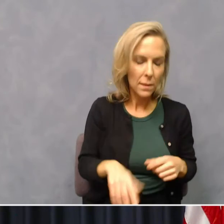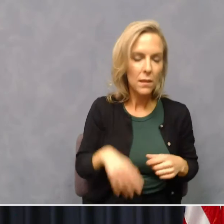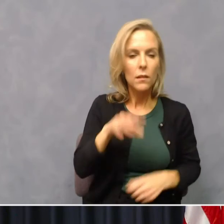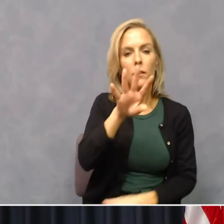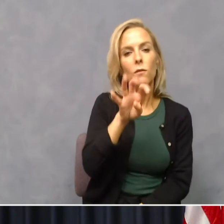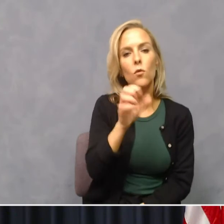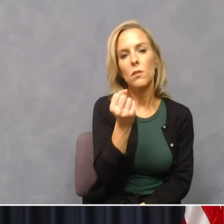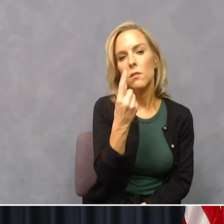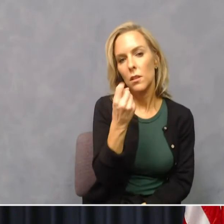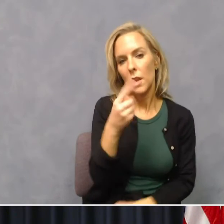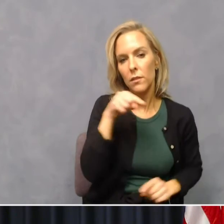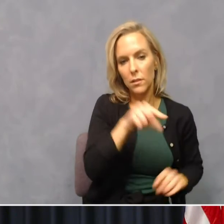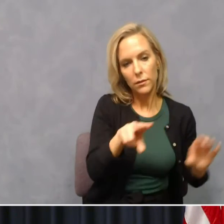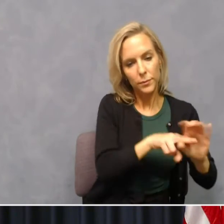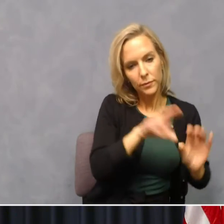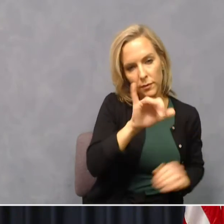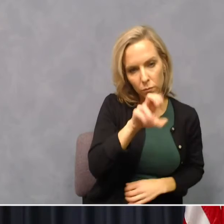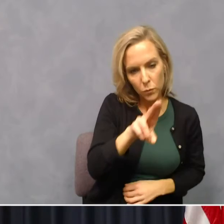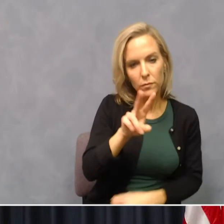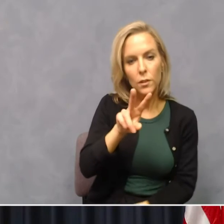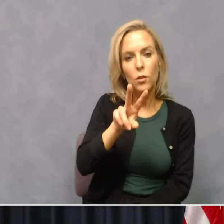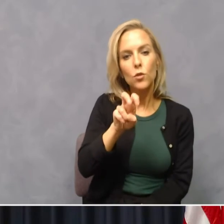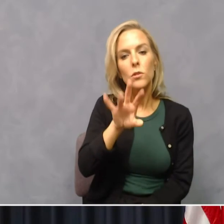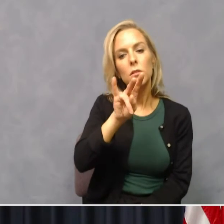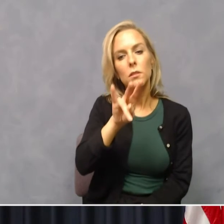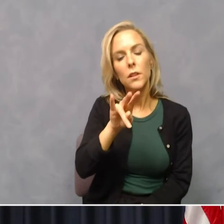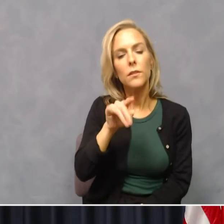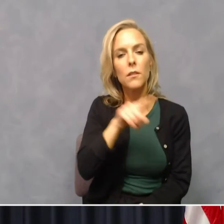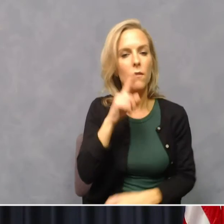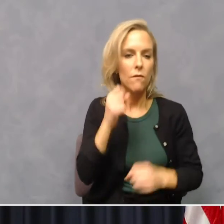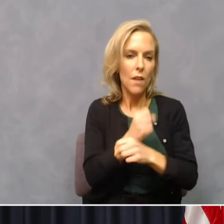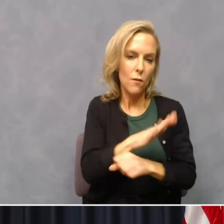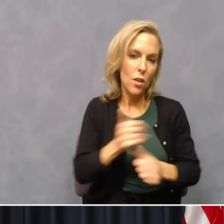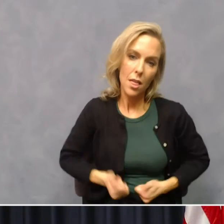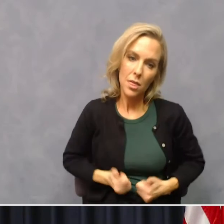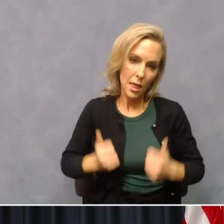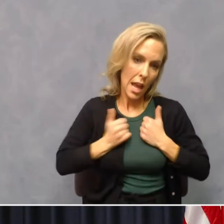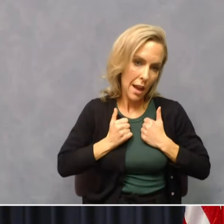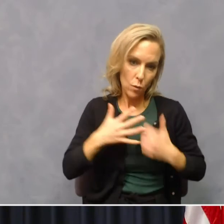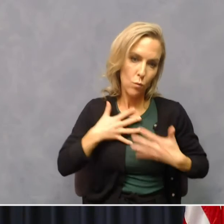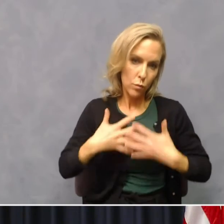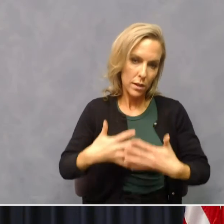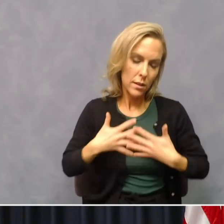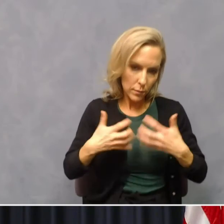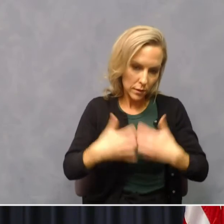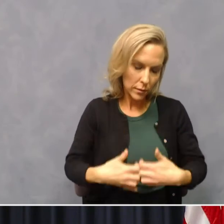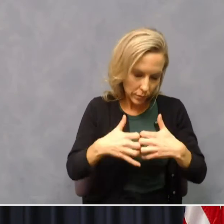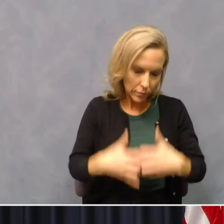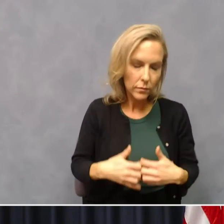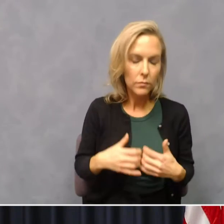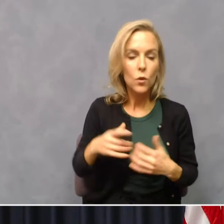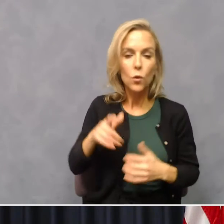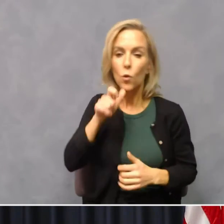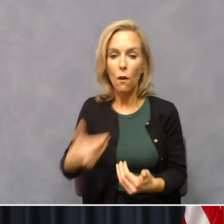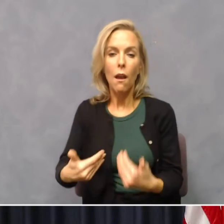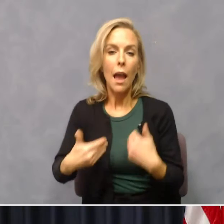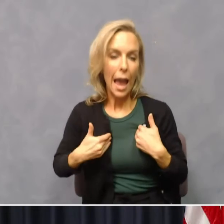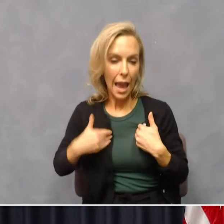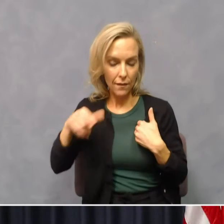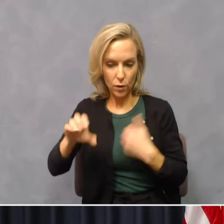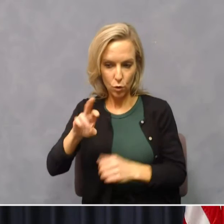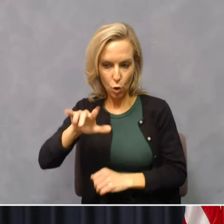the ICU, 217 fighting for their lives on a ventilator. Our positivity rate today is